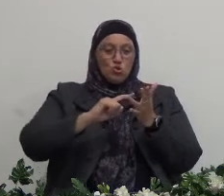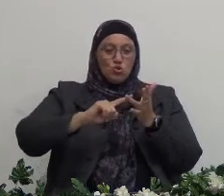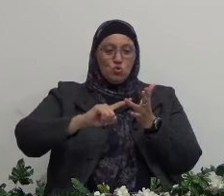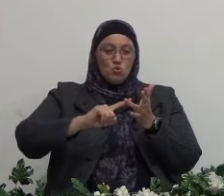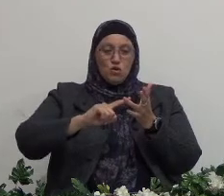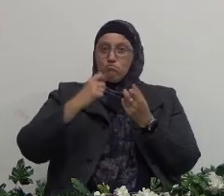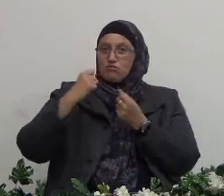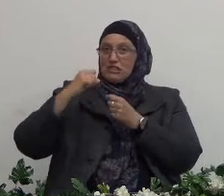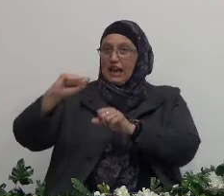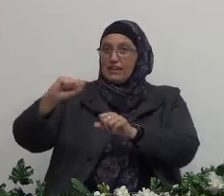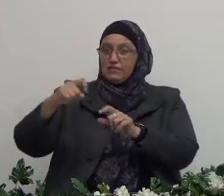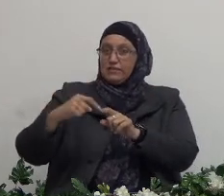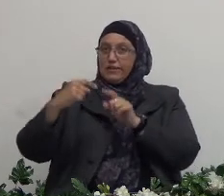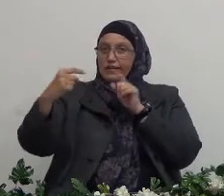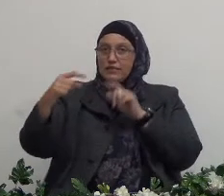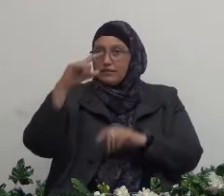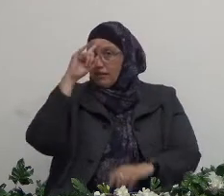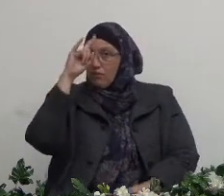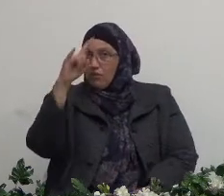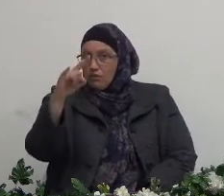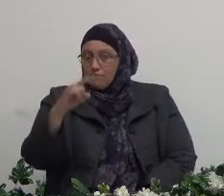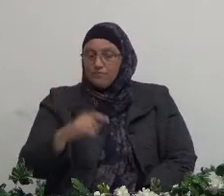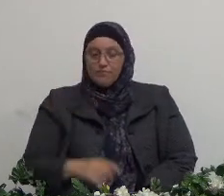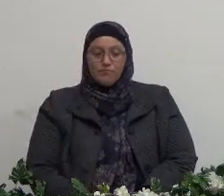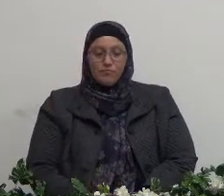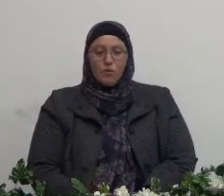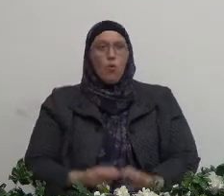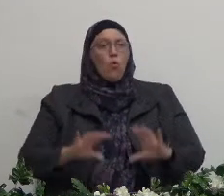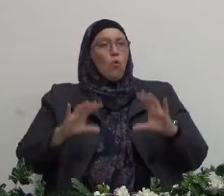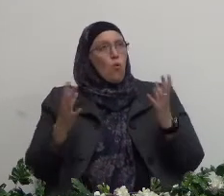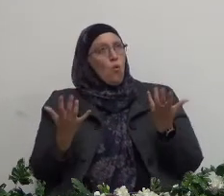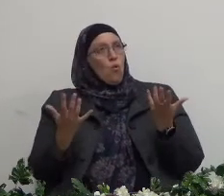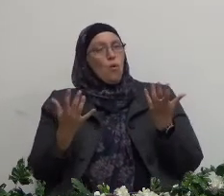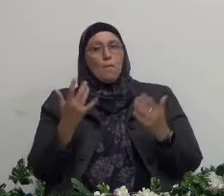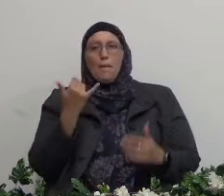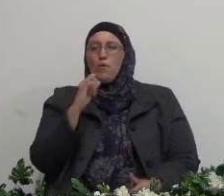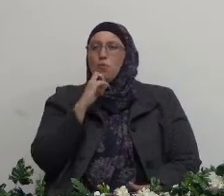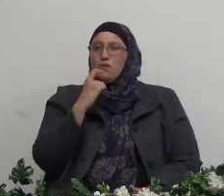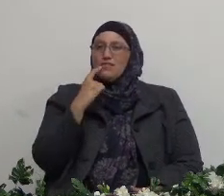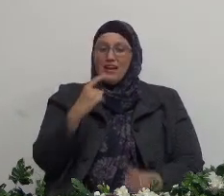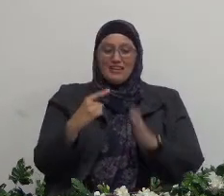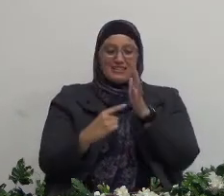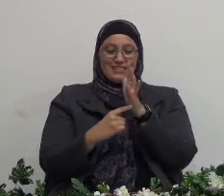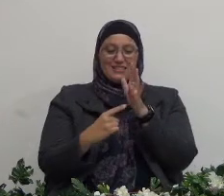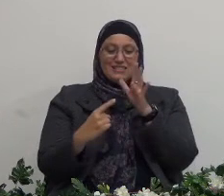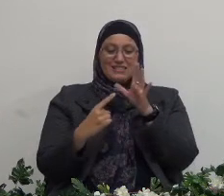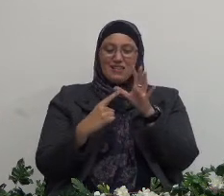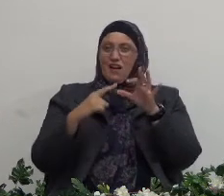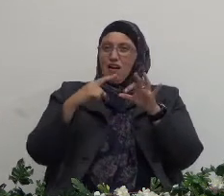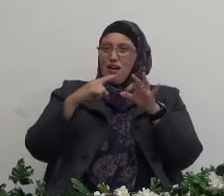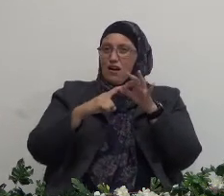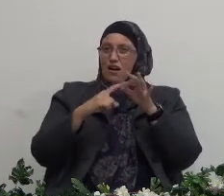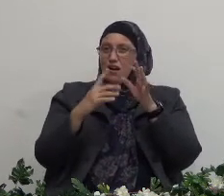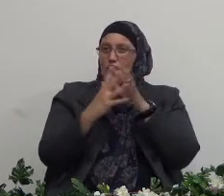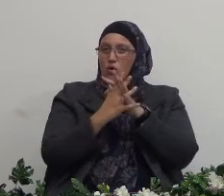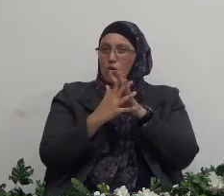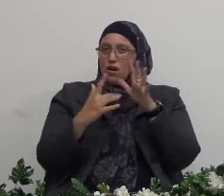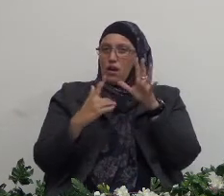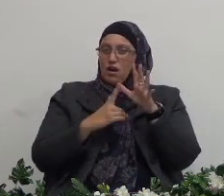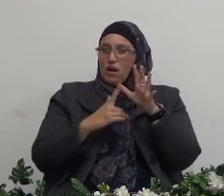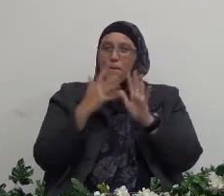evil, or generally the word taqwa, or to have taqwa, it says fear